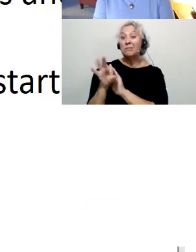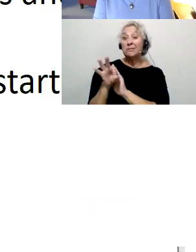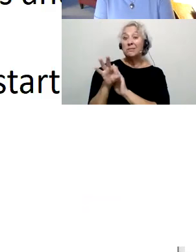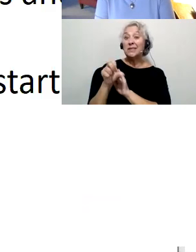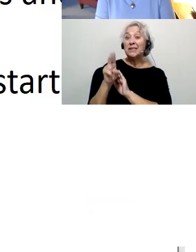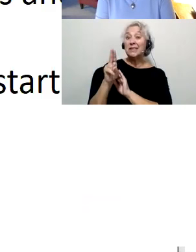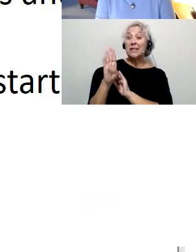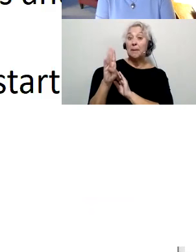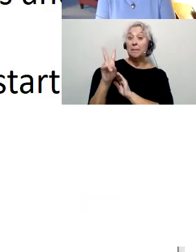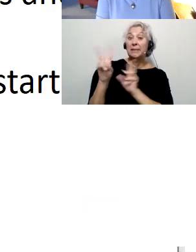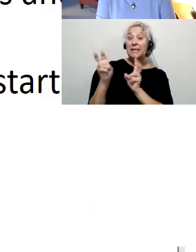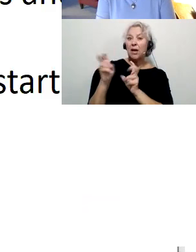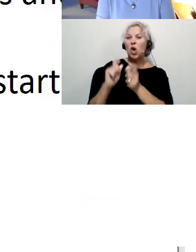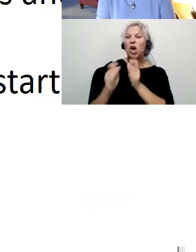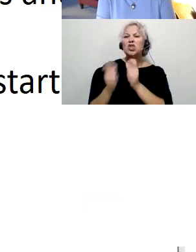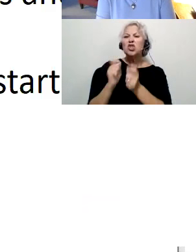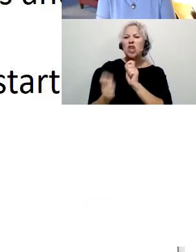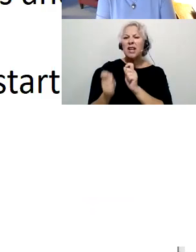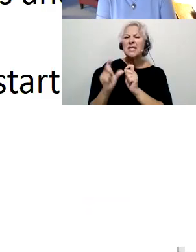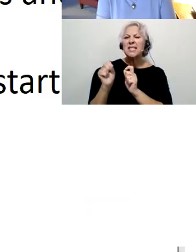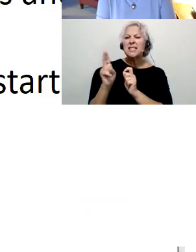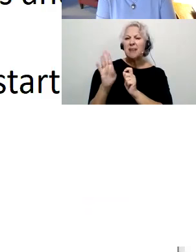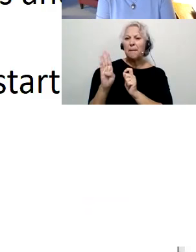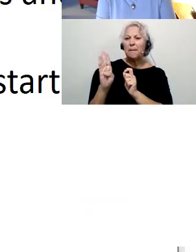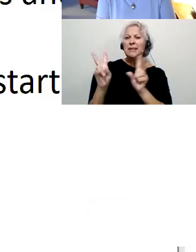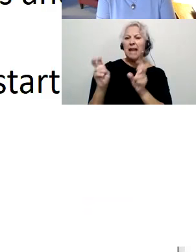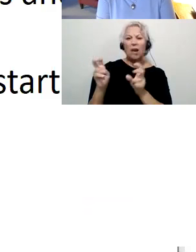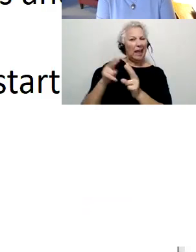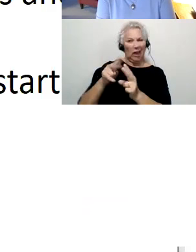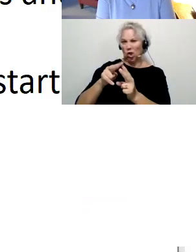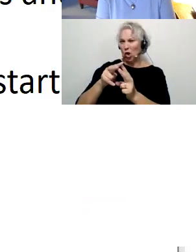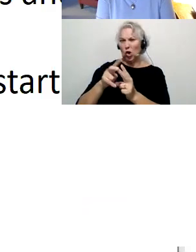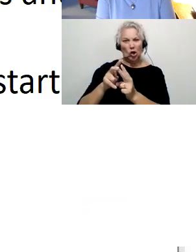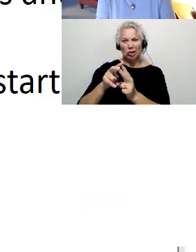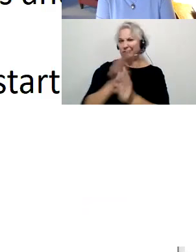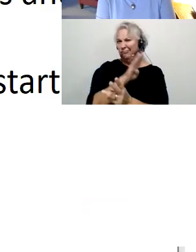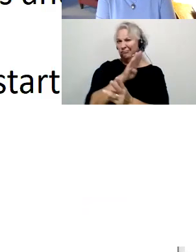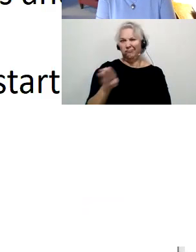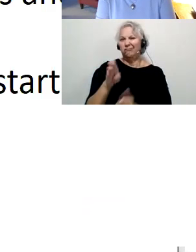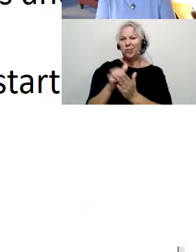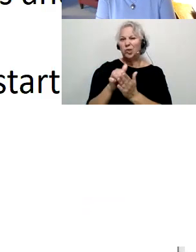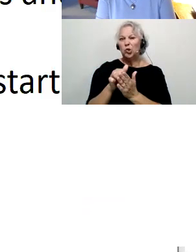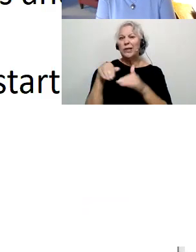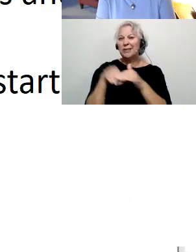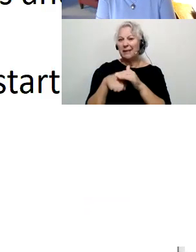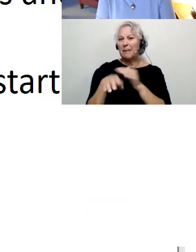and choose adjust subtitles. Both of these options take you to the accessibility